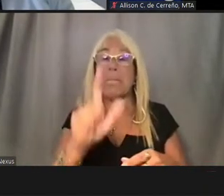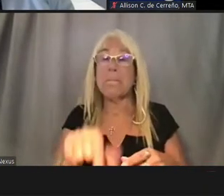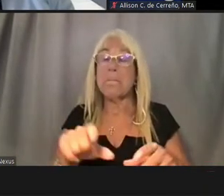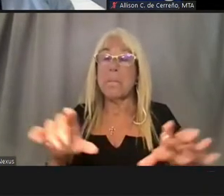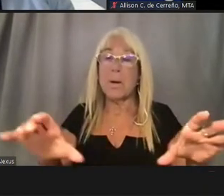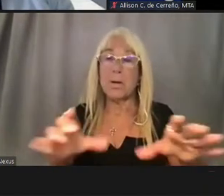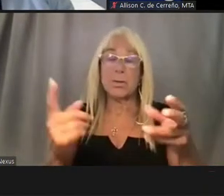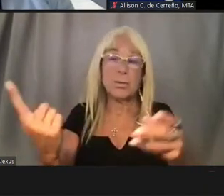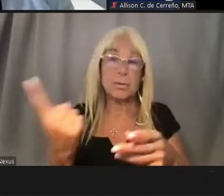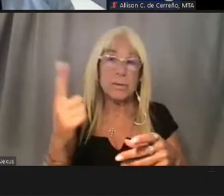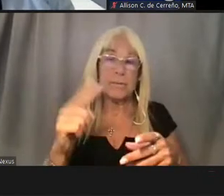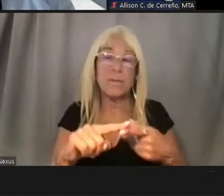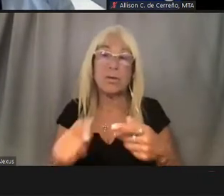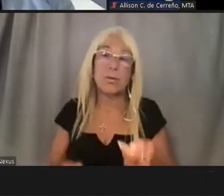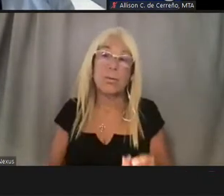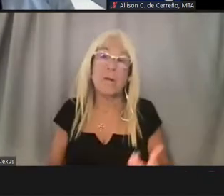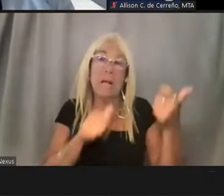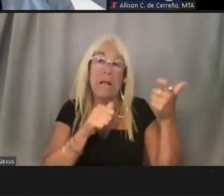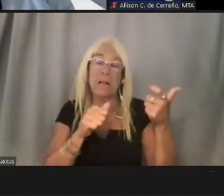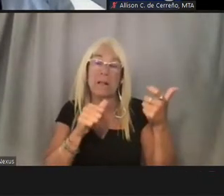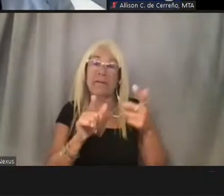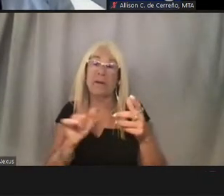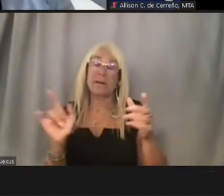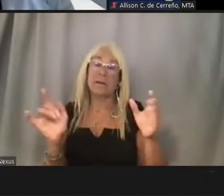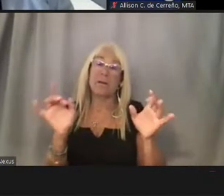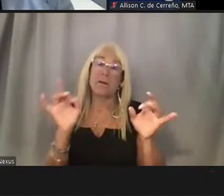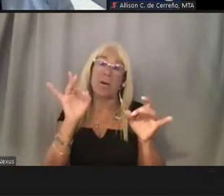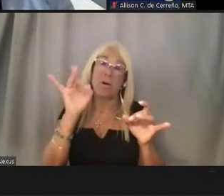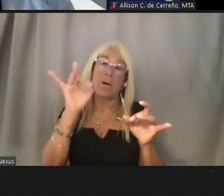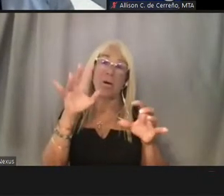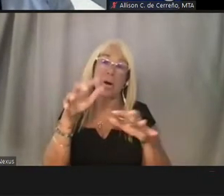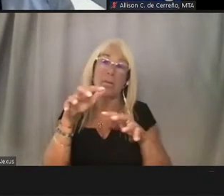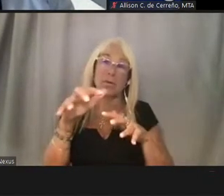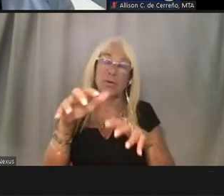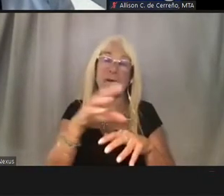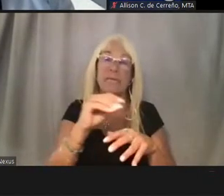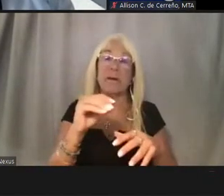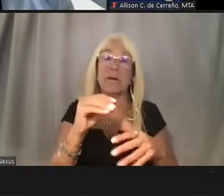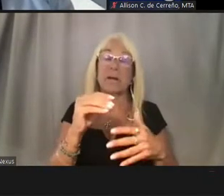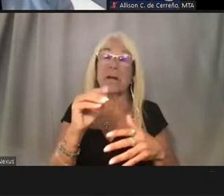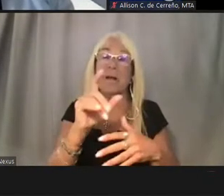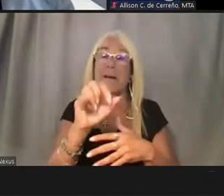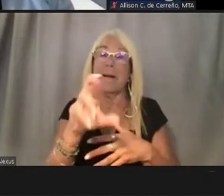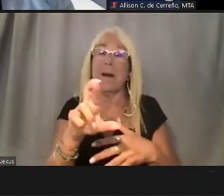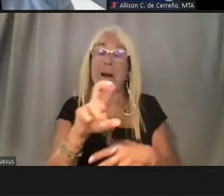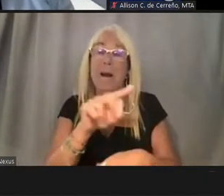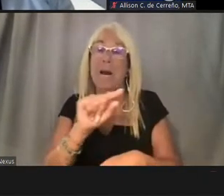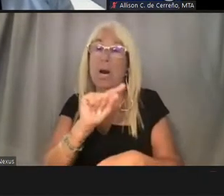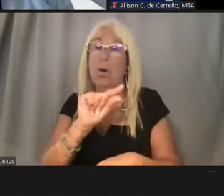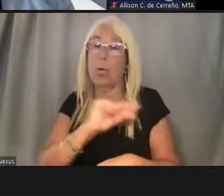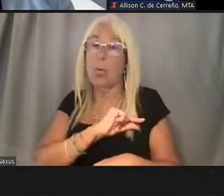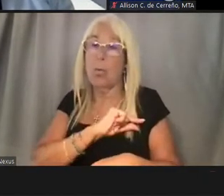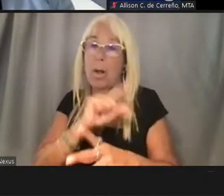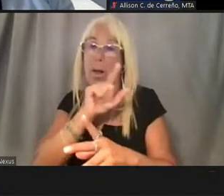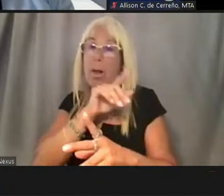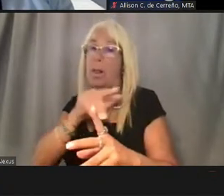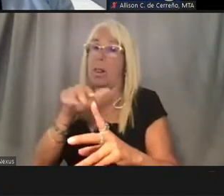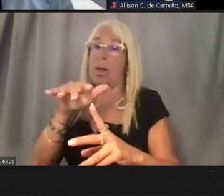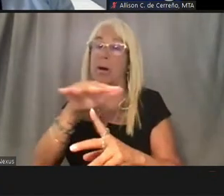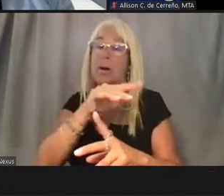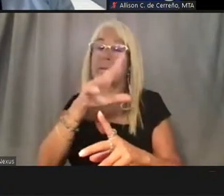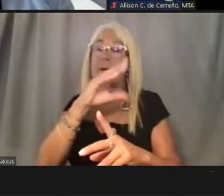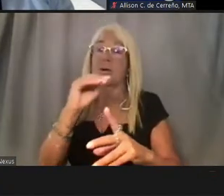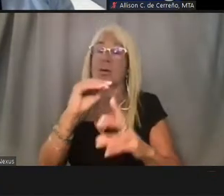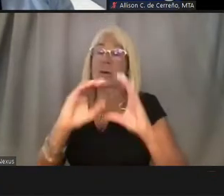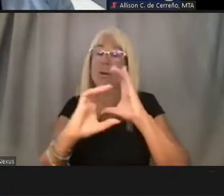to alleviate the extraordinary traffic congestion and air quality due to the considerable increase in Lincoln